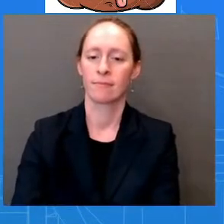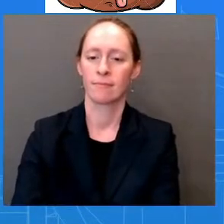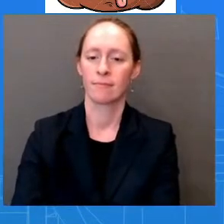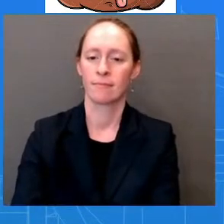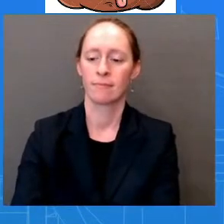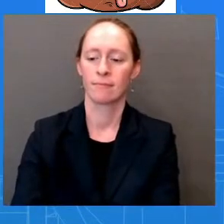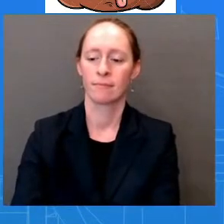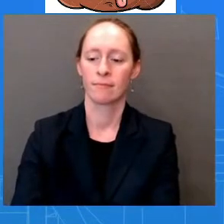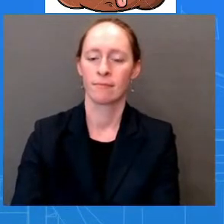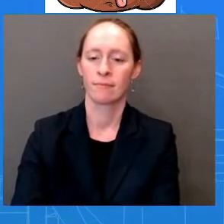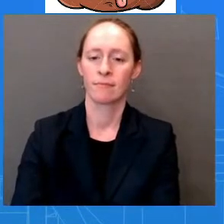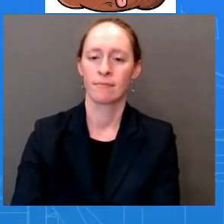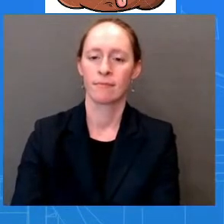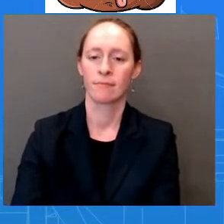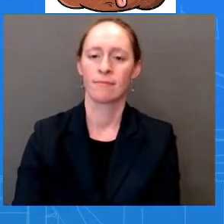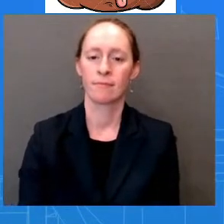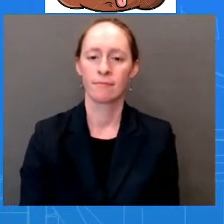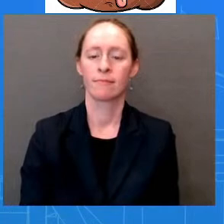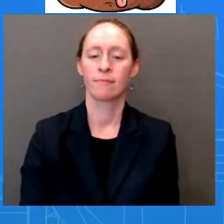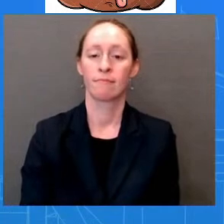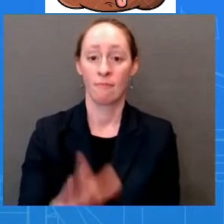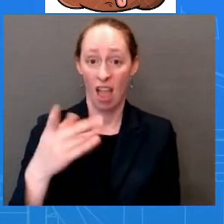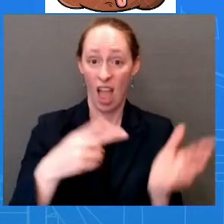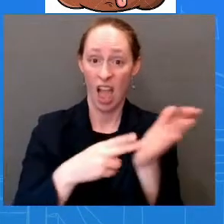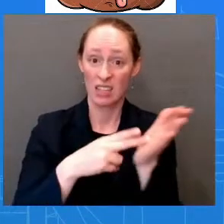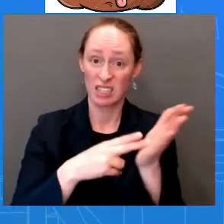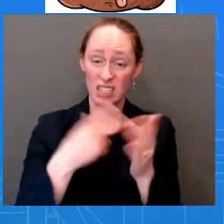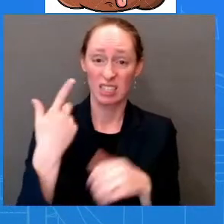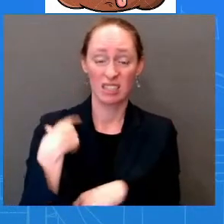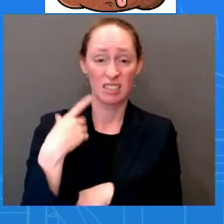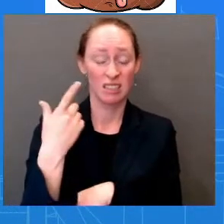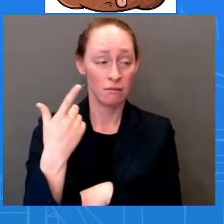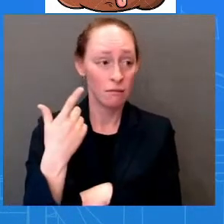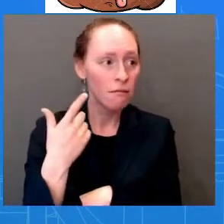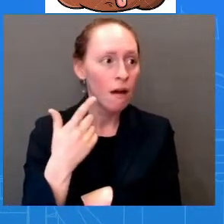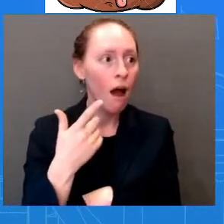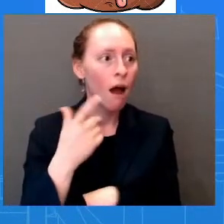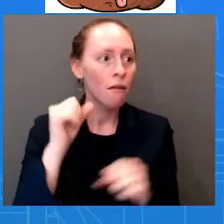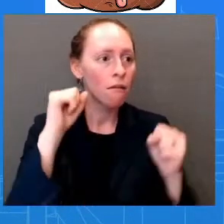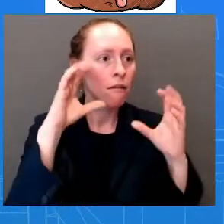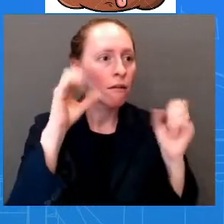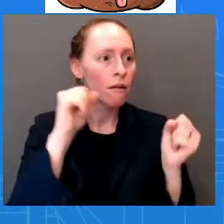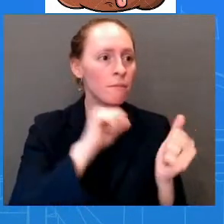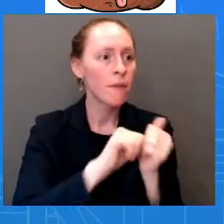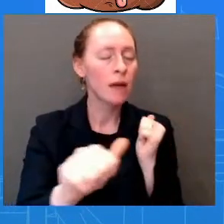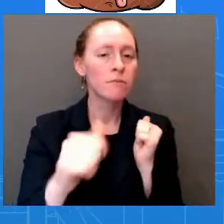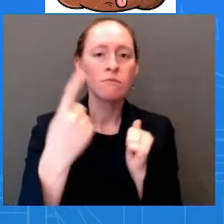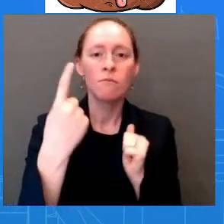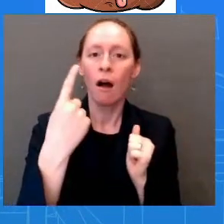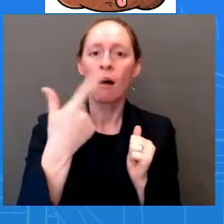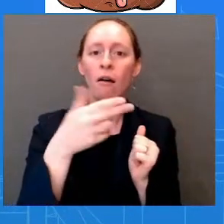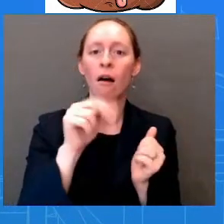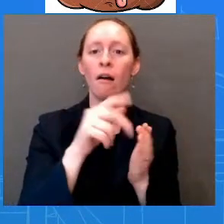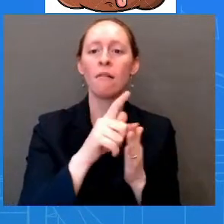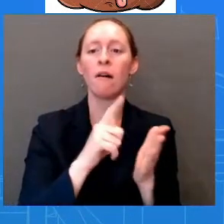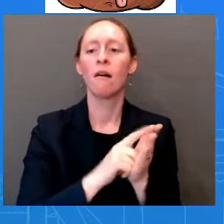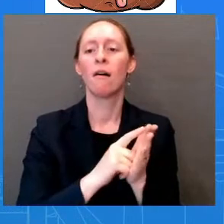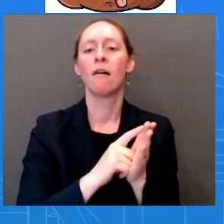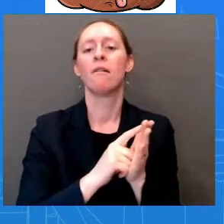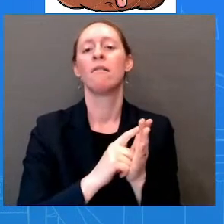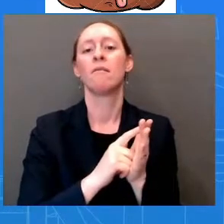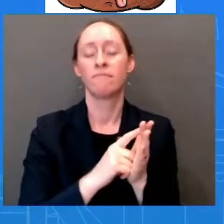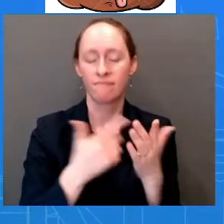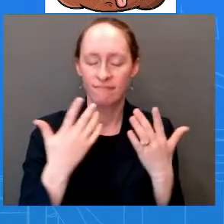president was able to sign into law just a couple of months ago. People didn't think that was going to happen, and we were able to get that done. So again, we're going to